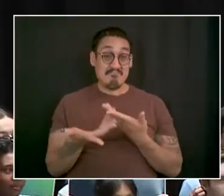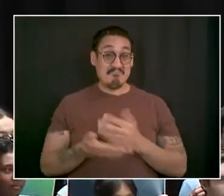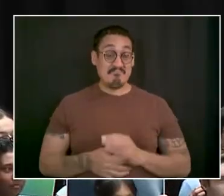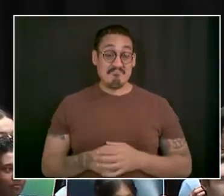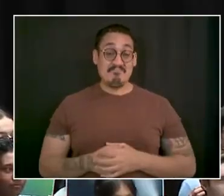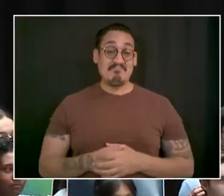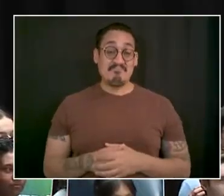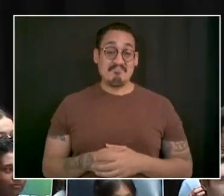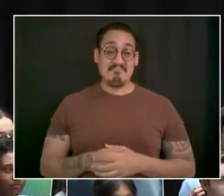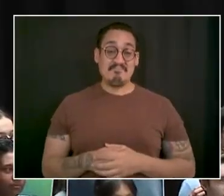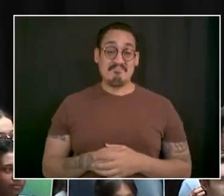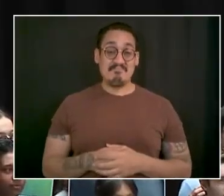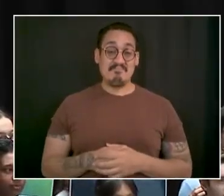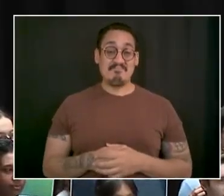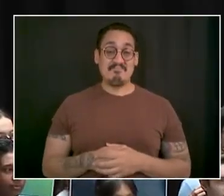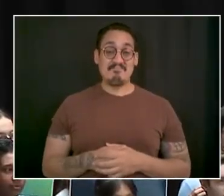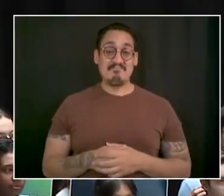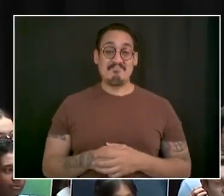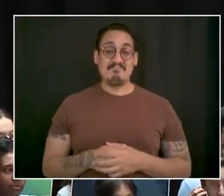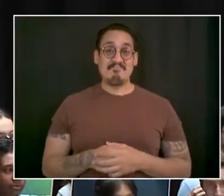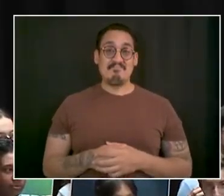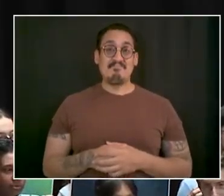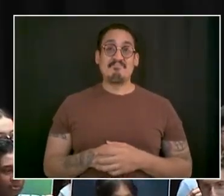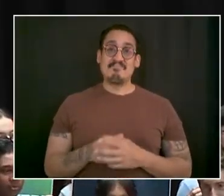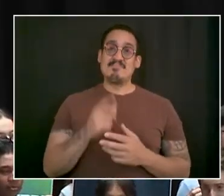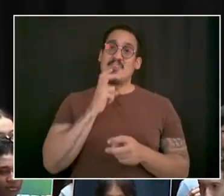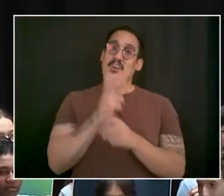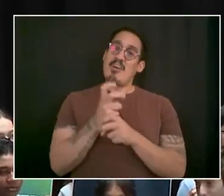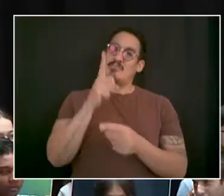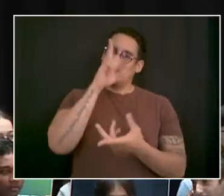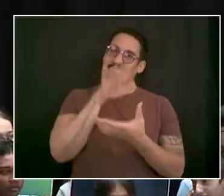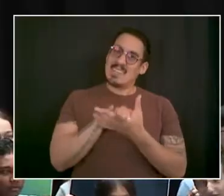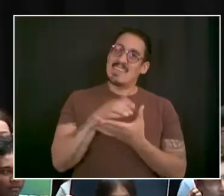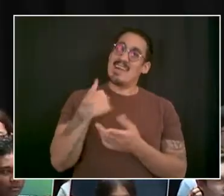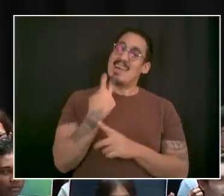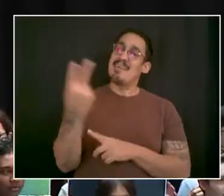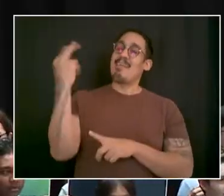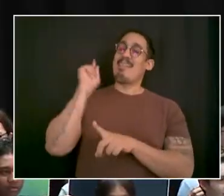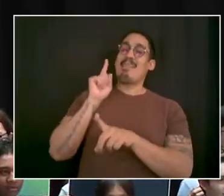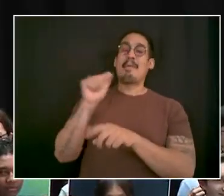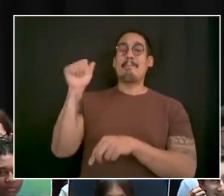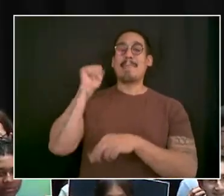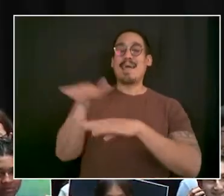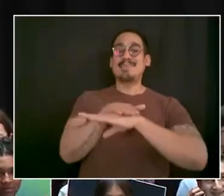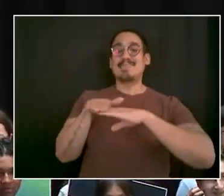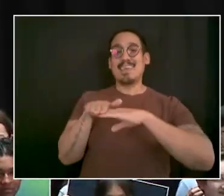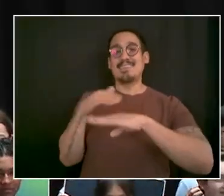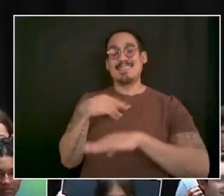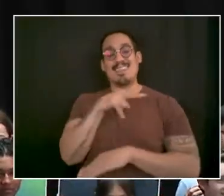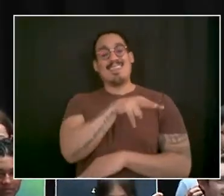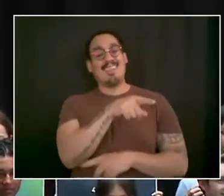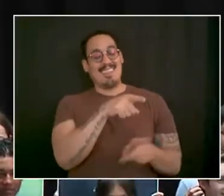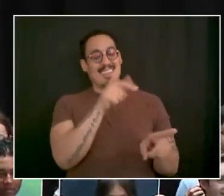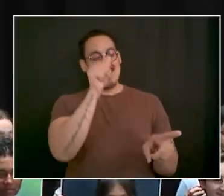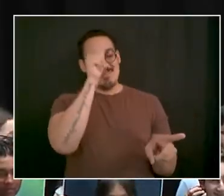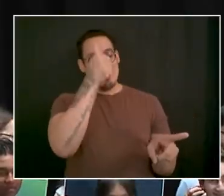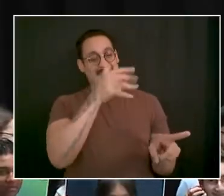It's almost hard to believe. When I was backstage and I saw him, I said, he reminds me so much of me.